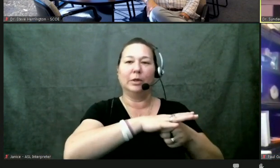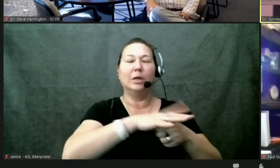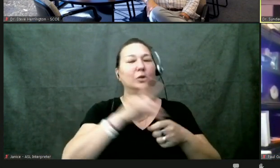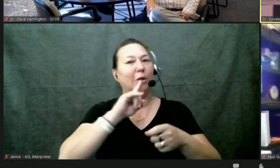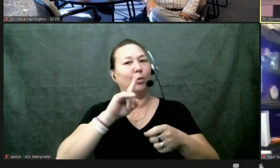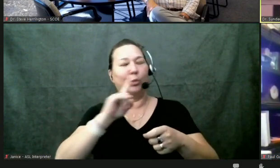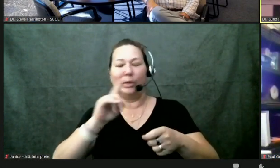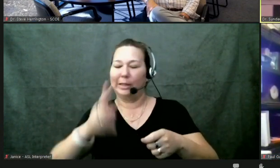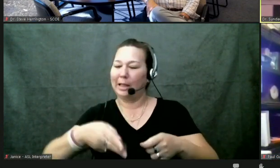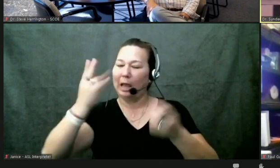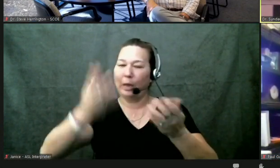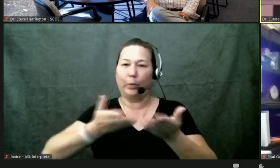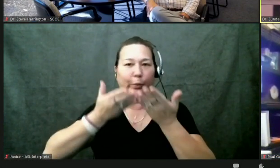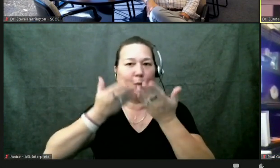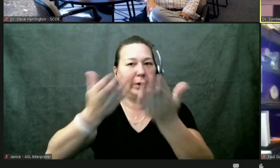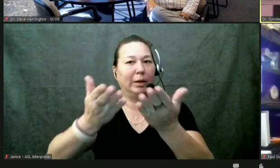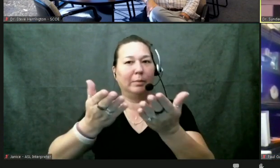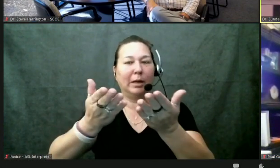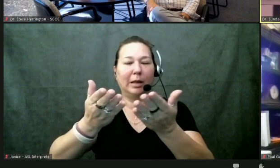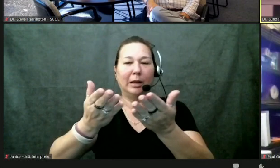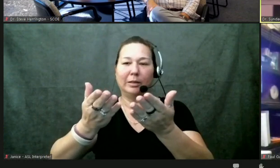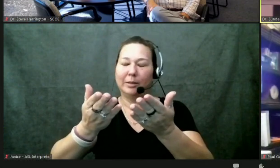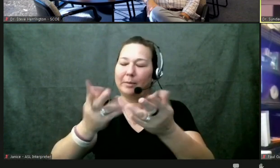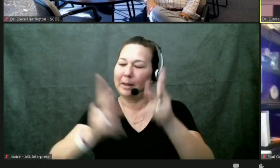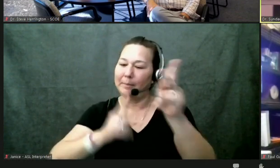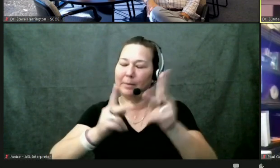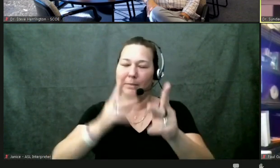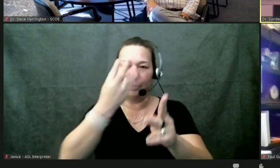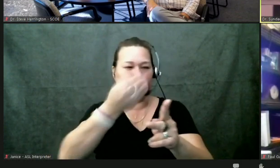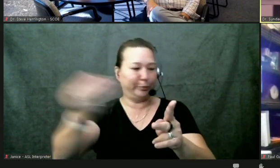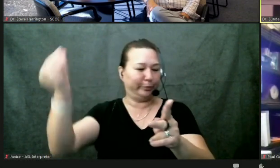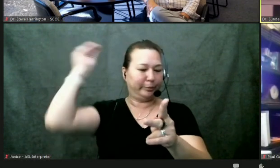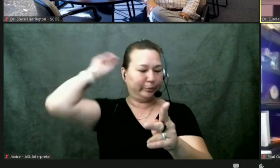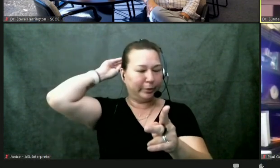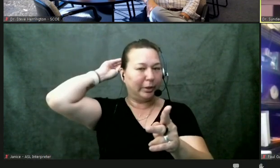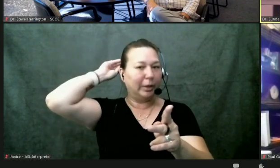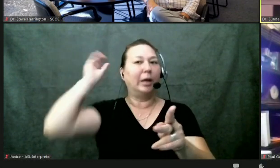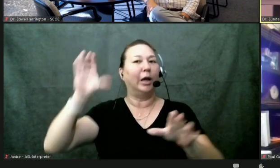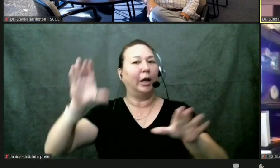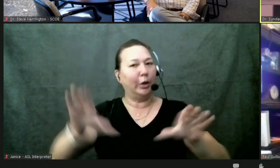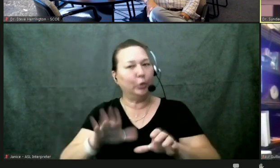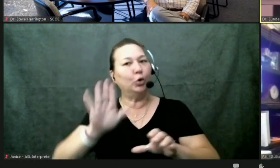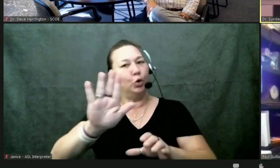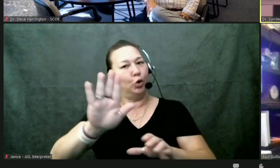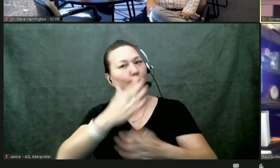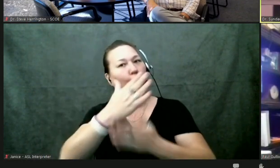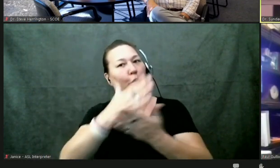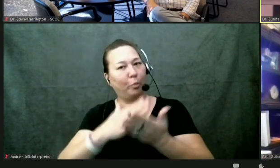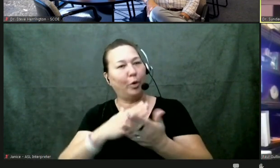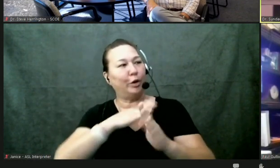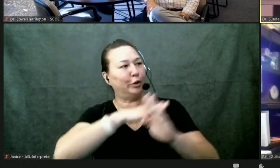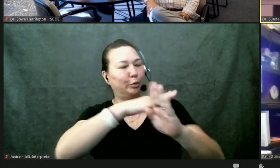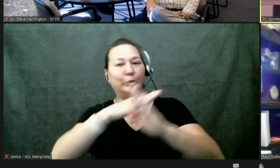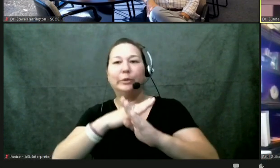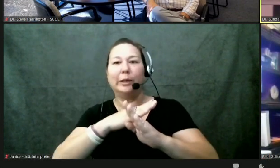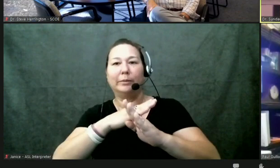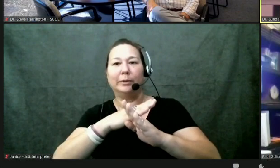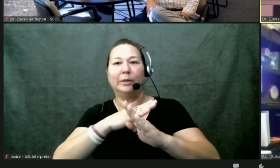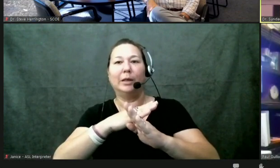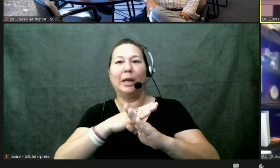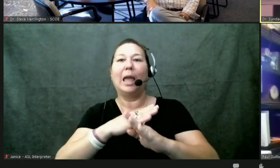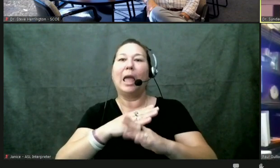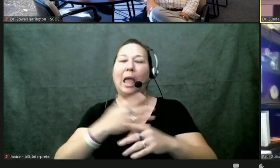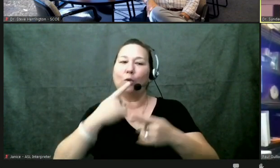that everybody take that into account and do your part for the community and for yourself to limit the transmission and spread of